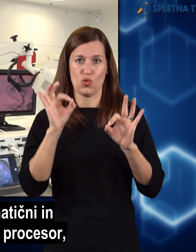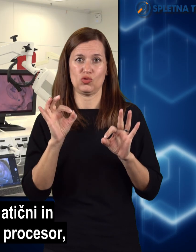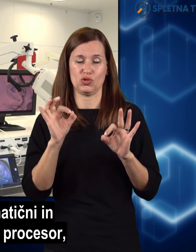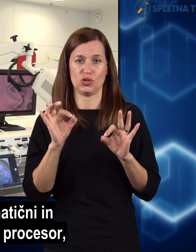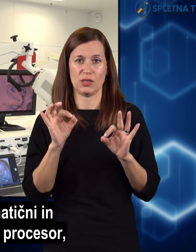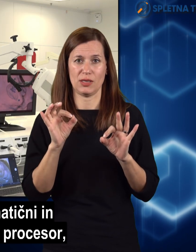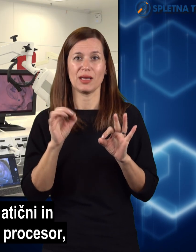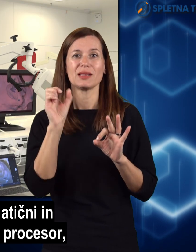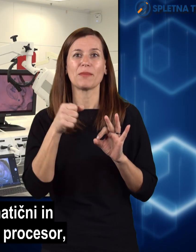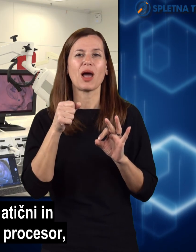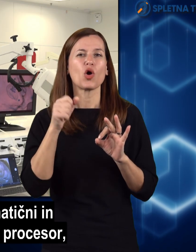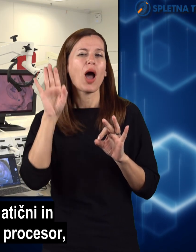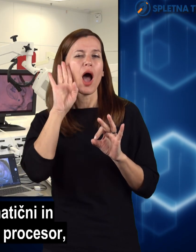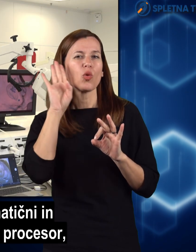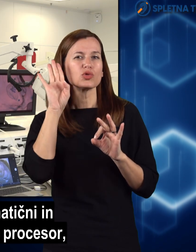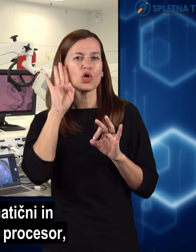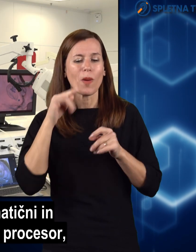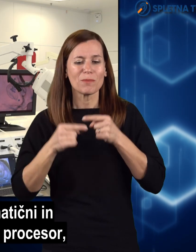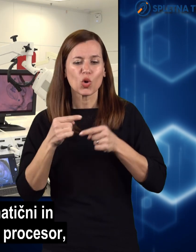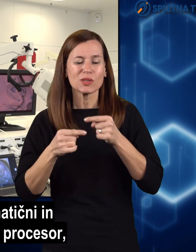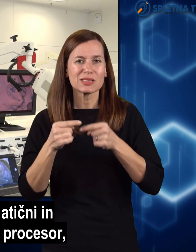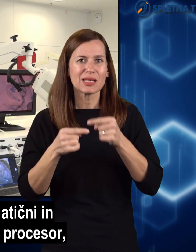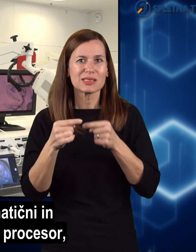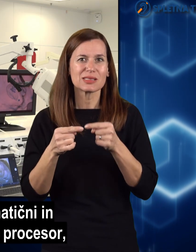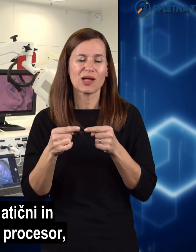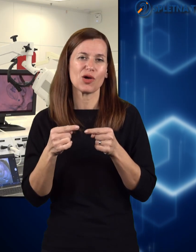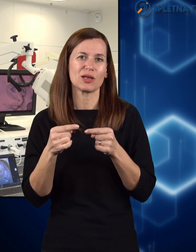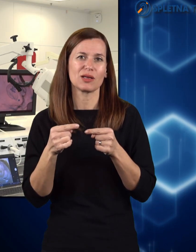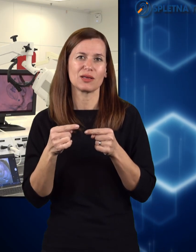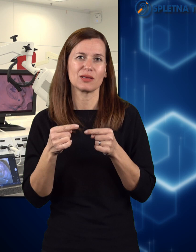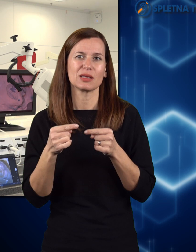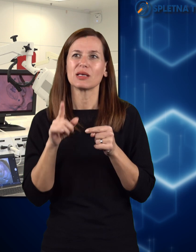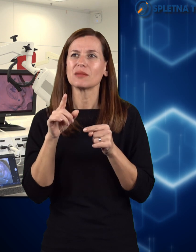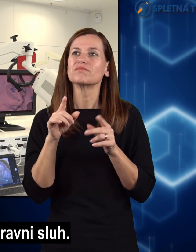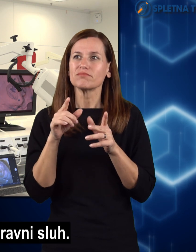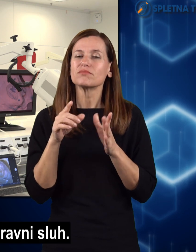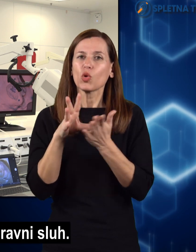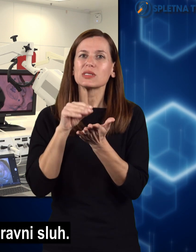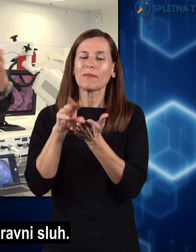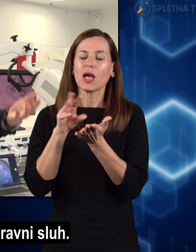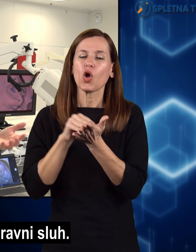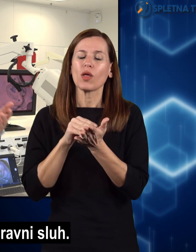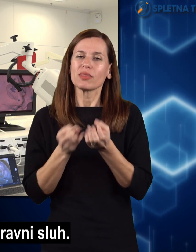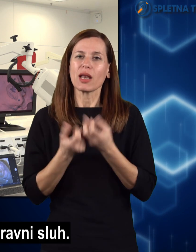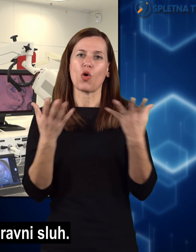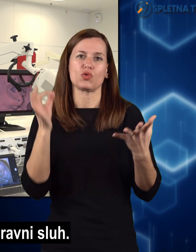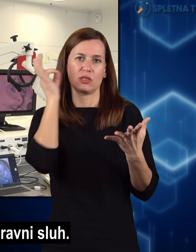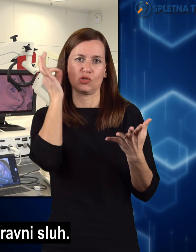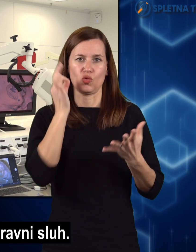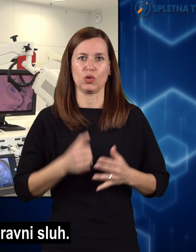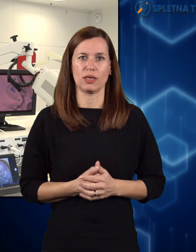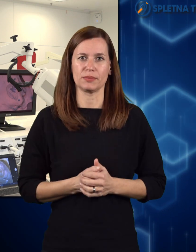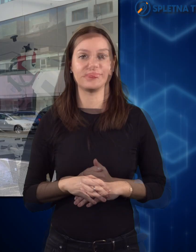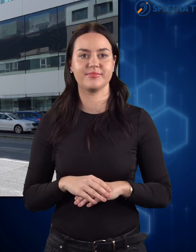atraumatic and that have an audio processor that mimics natural